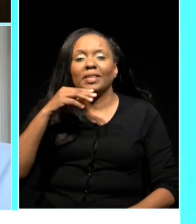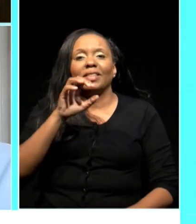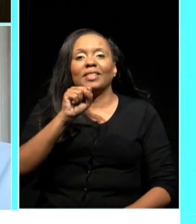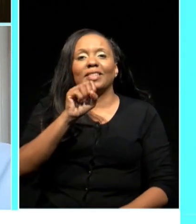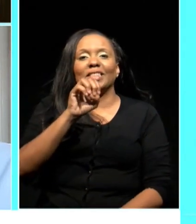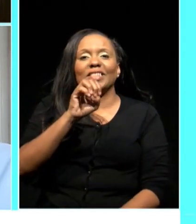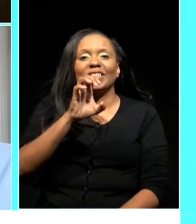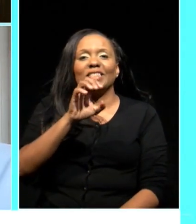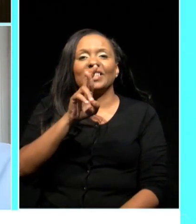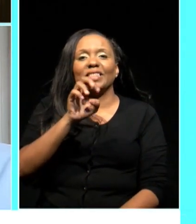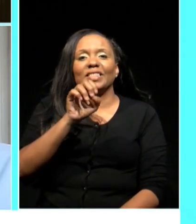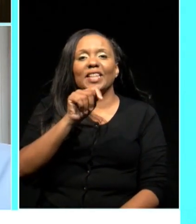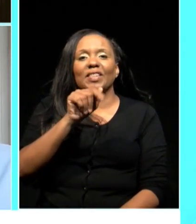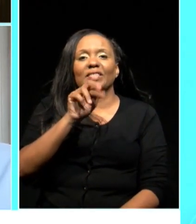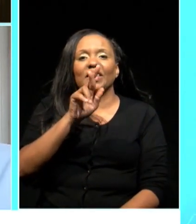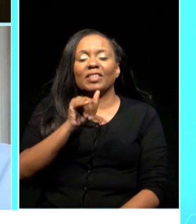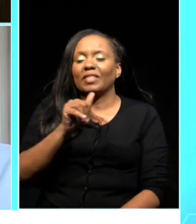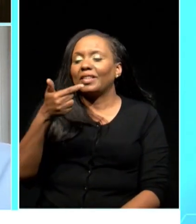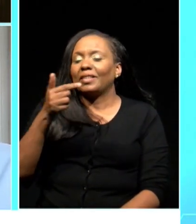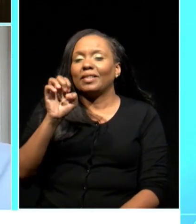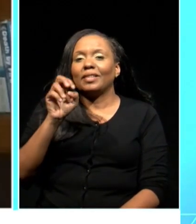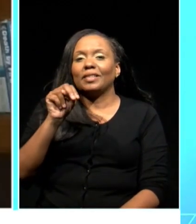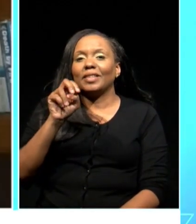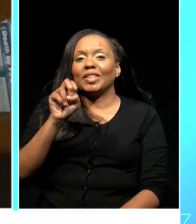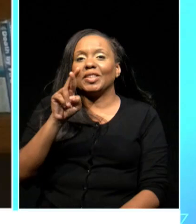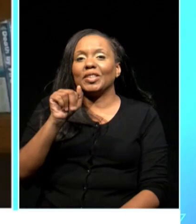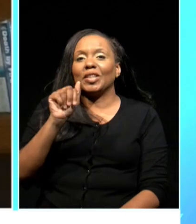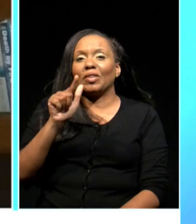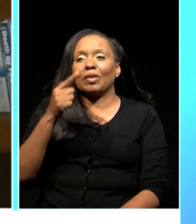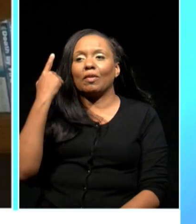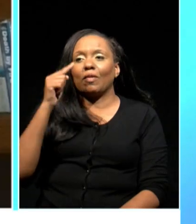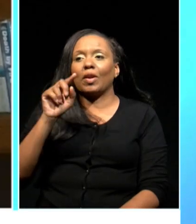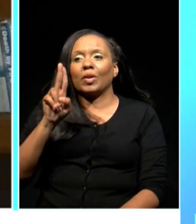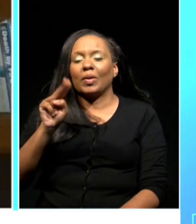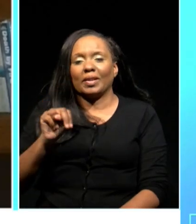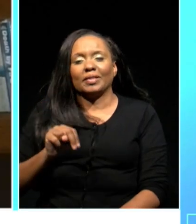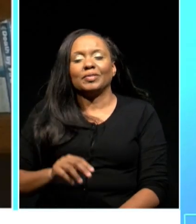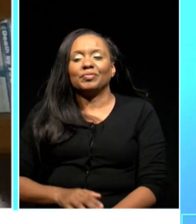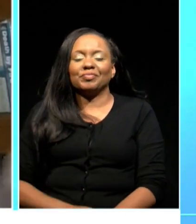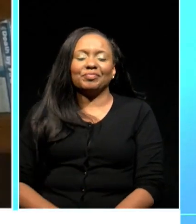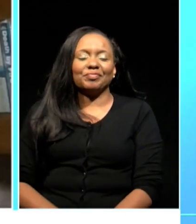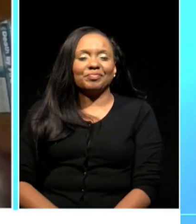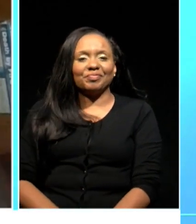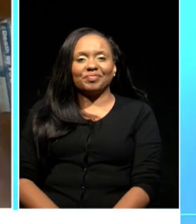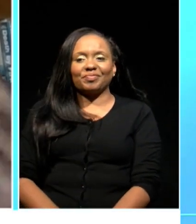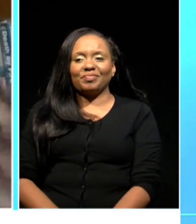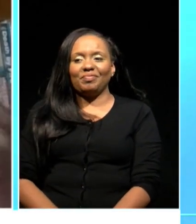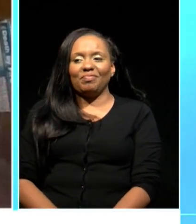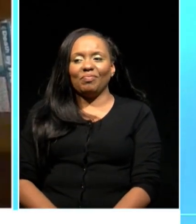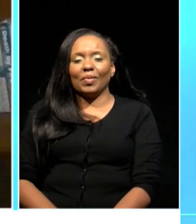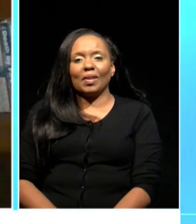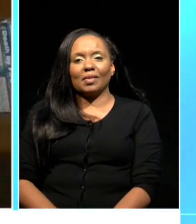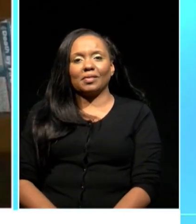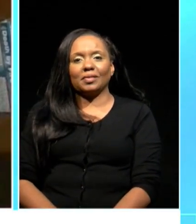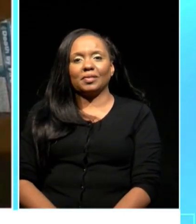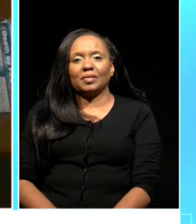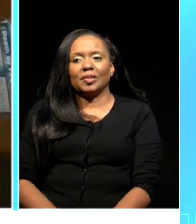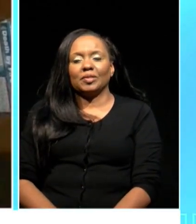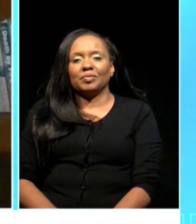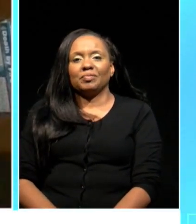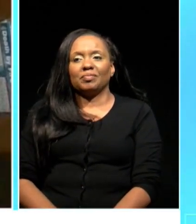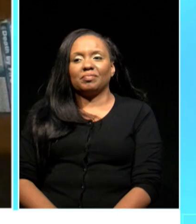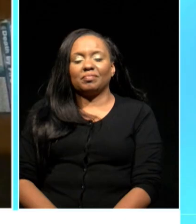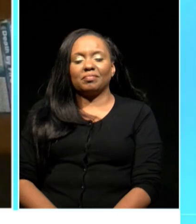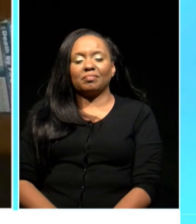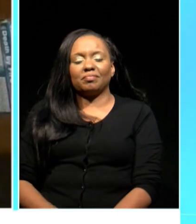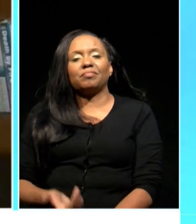Well, the fact that she said it means that she's active. I think Professor Barbados has given us a sense of her own long-term